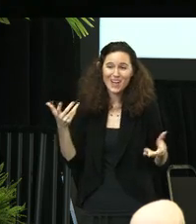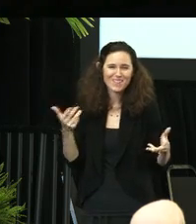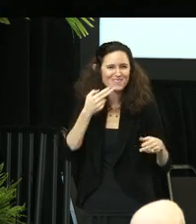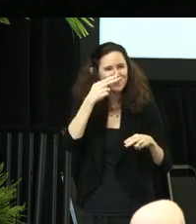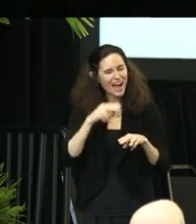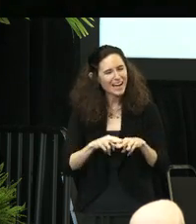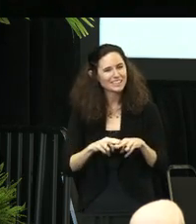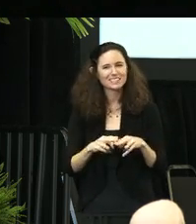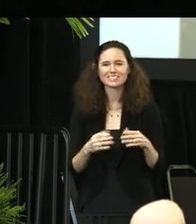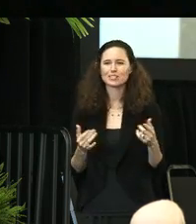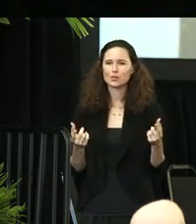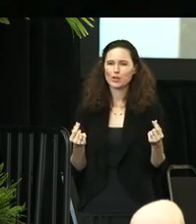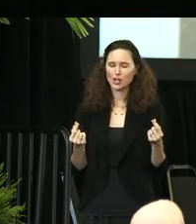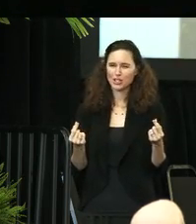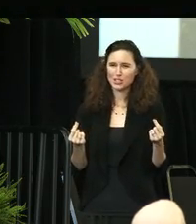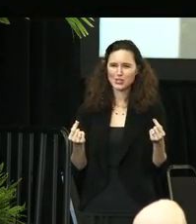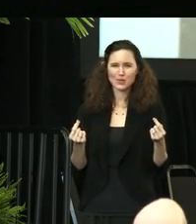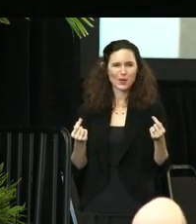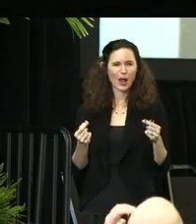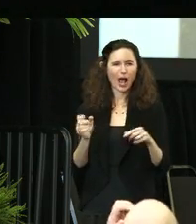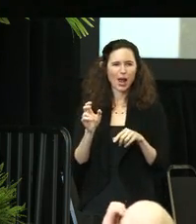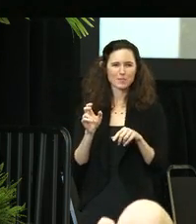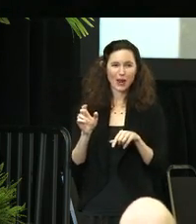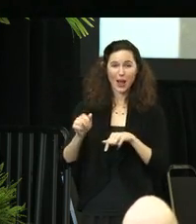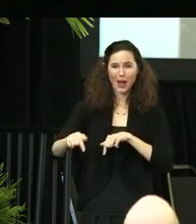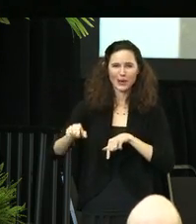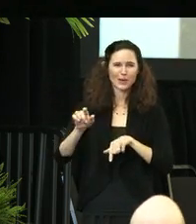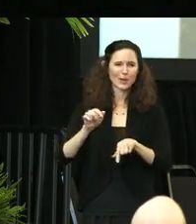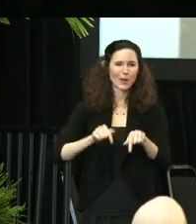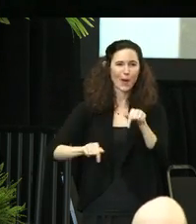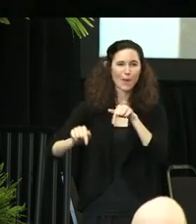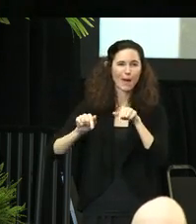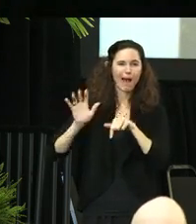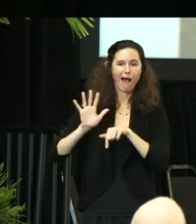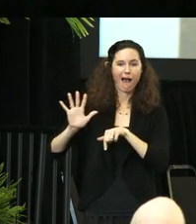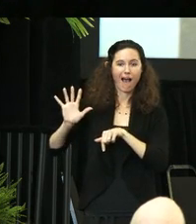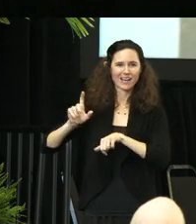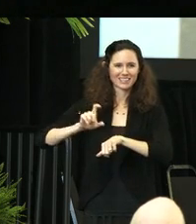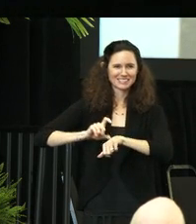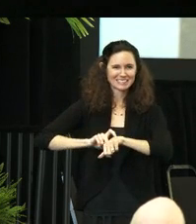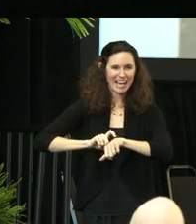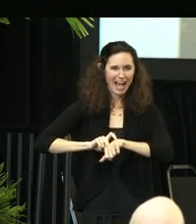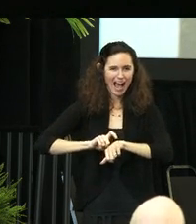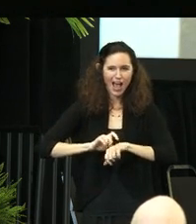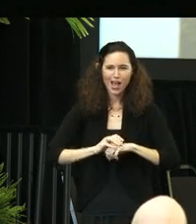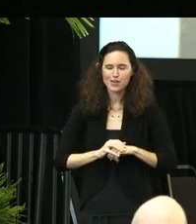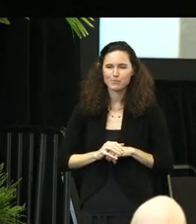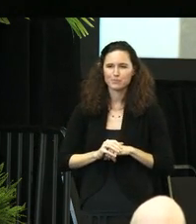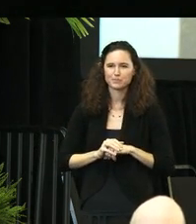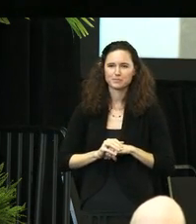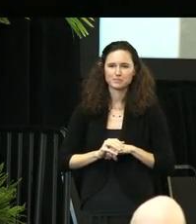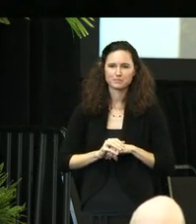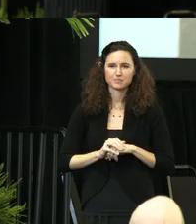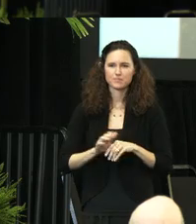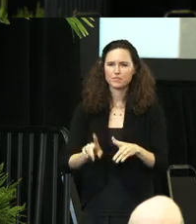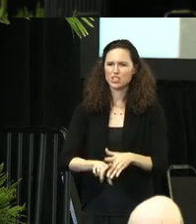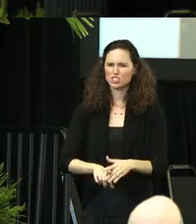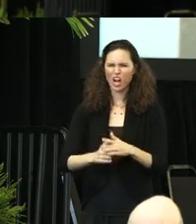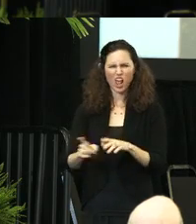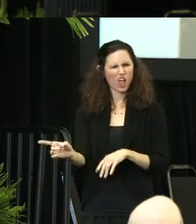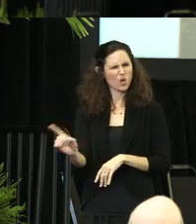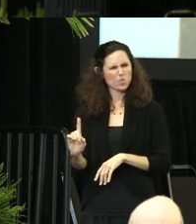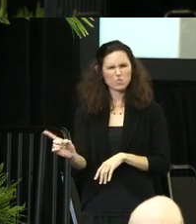I'm going to do is take you on a little trip back in time and start out with, where is